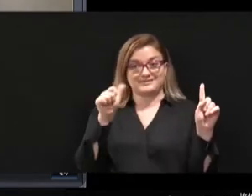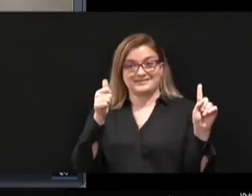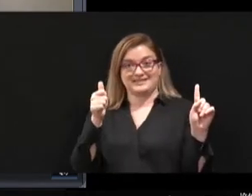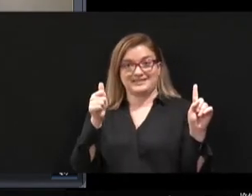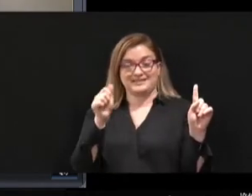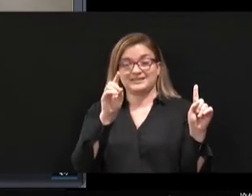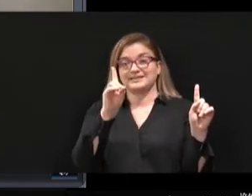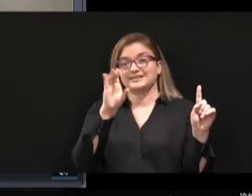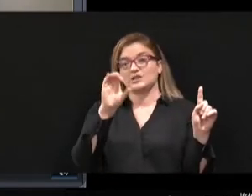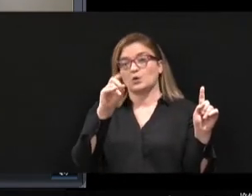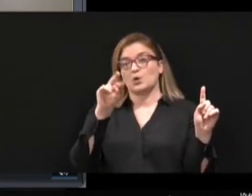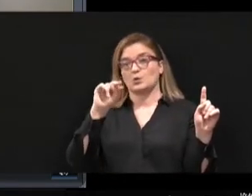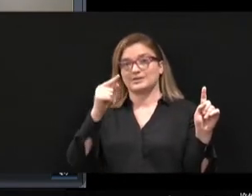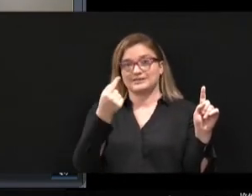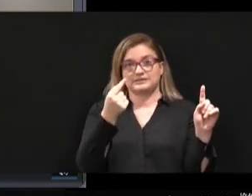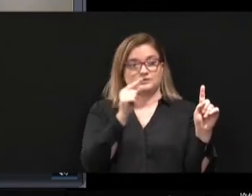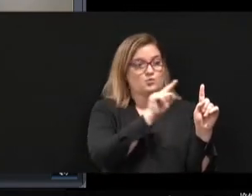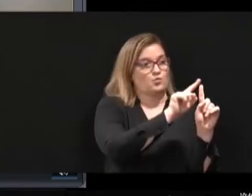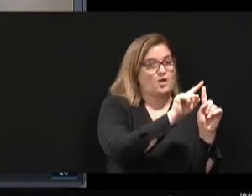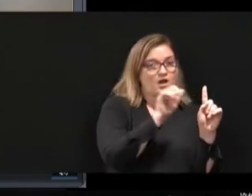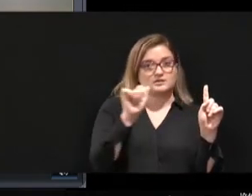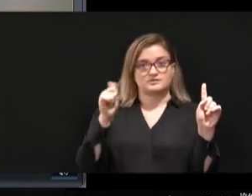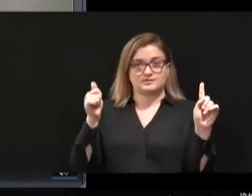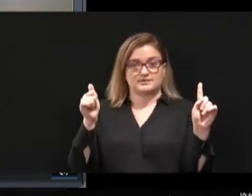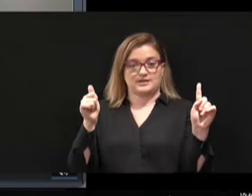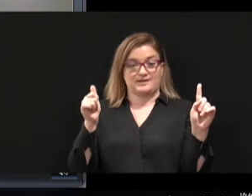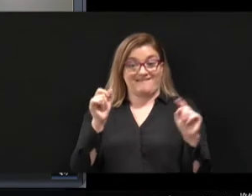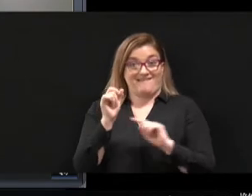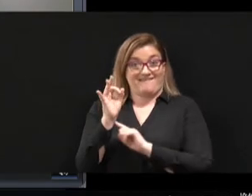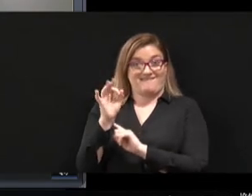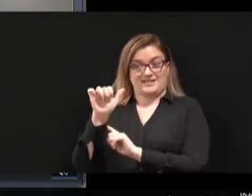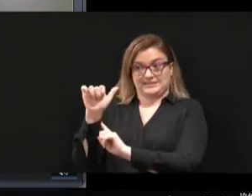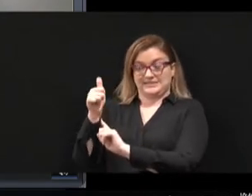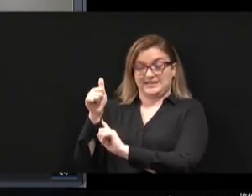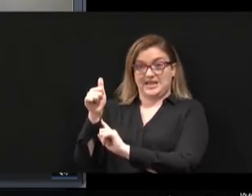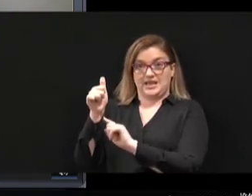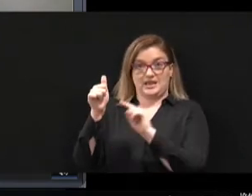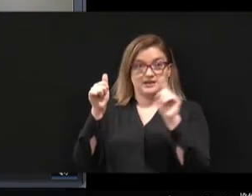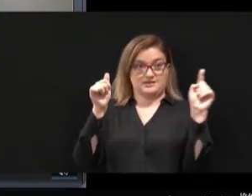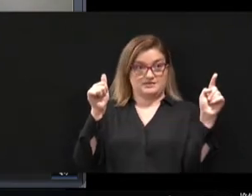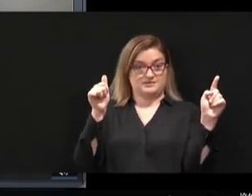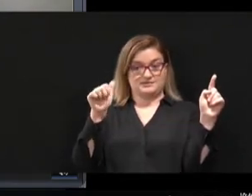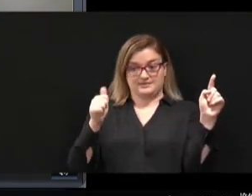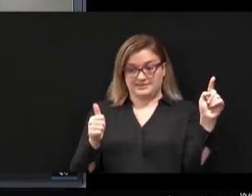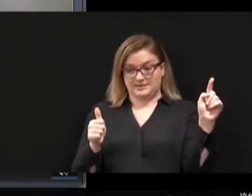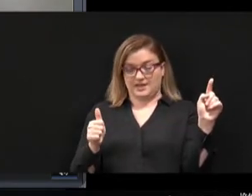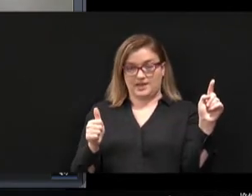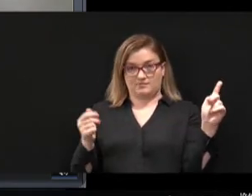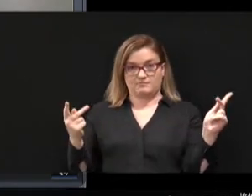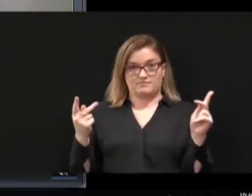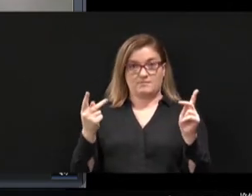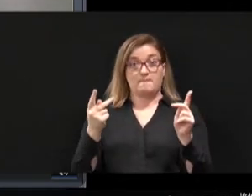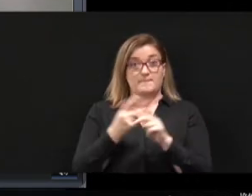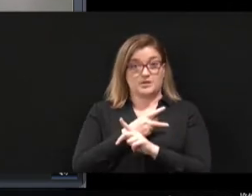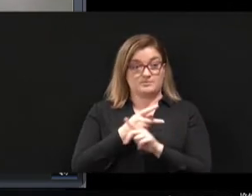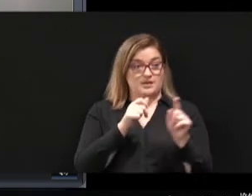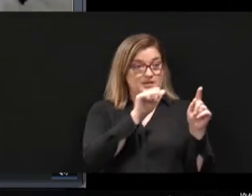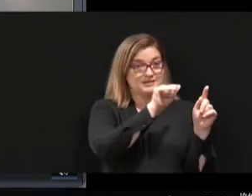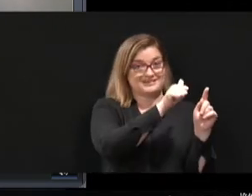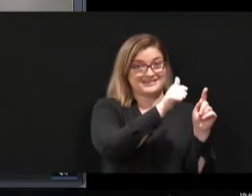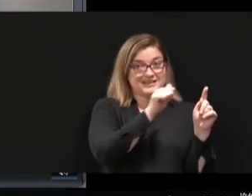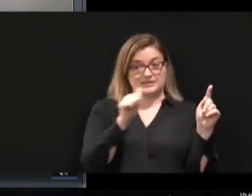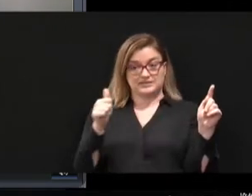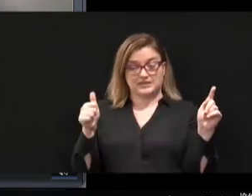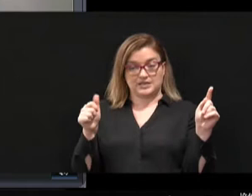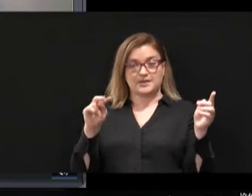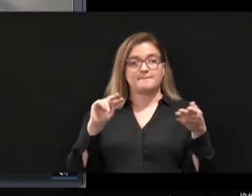ability 1 through 10, if it's 10 for this and 10 for this, and we multiply that, your comprehension